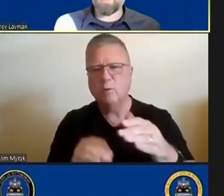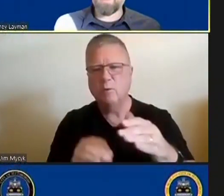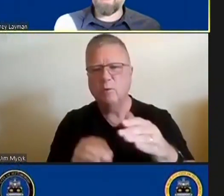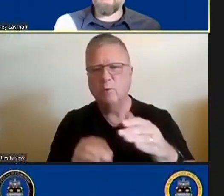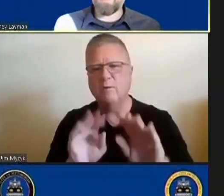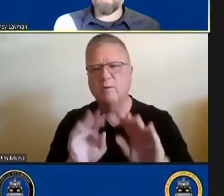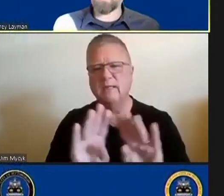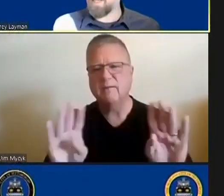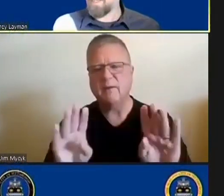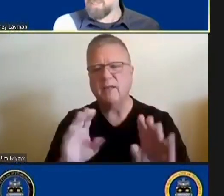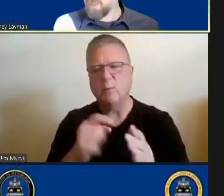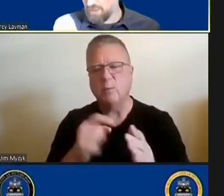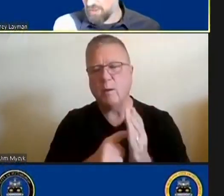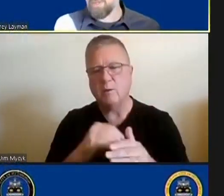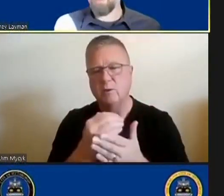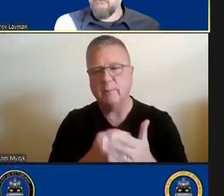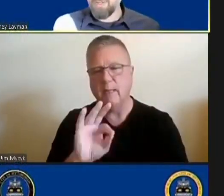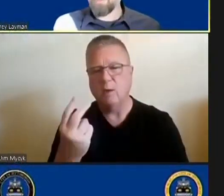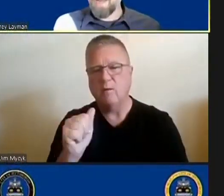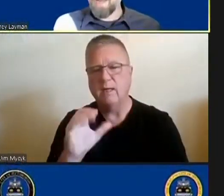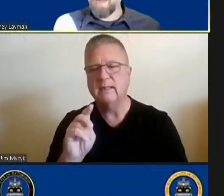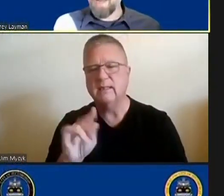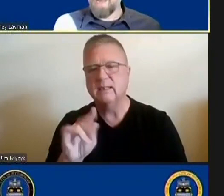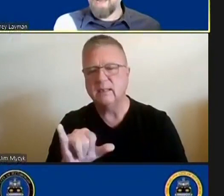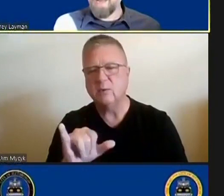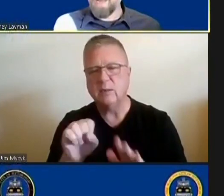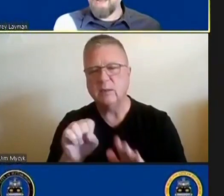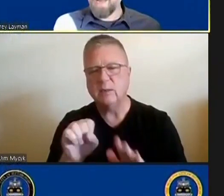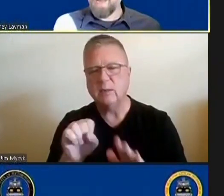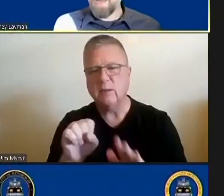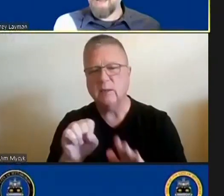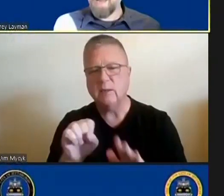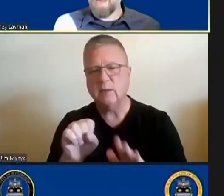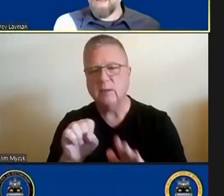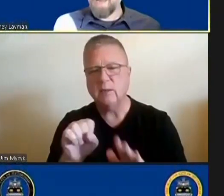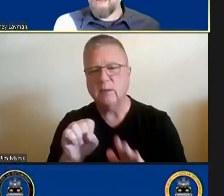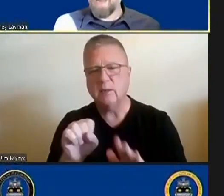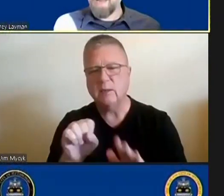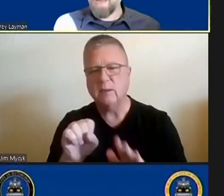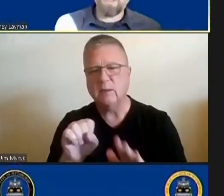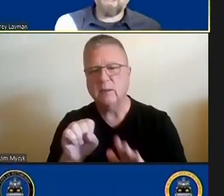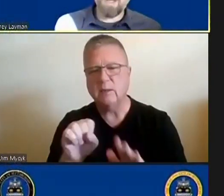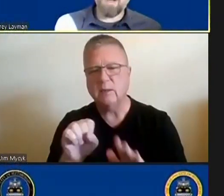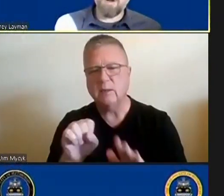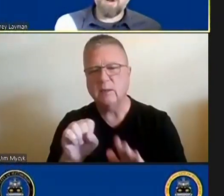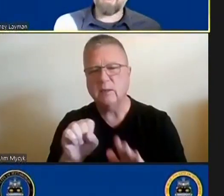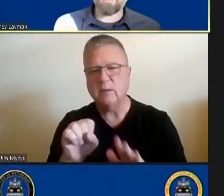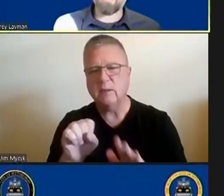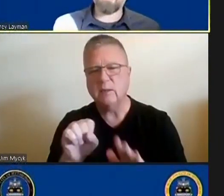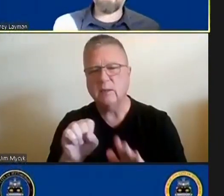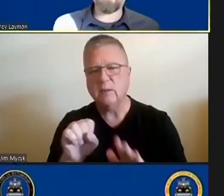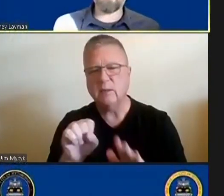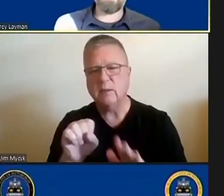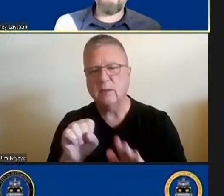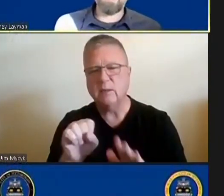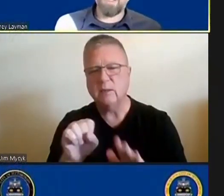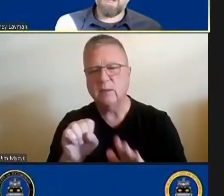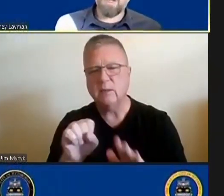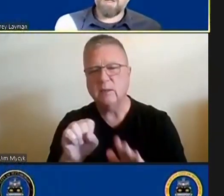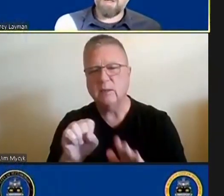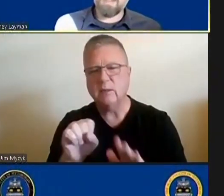and appropriately these fit in the accessory use chapter because they are accessory